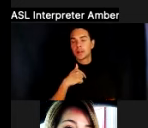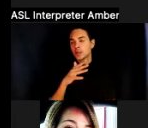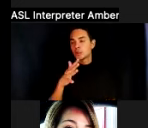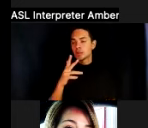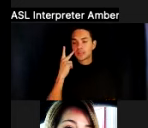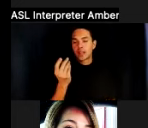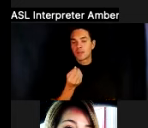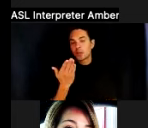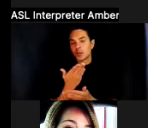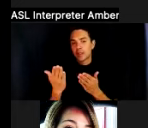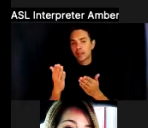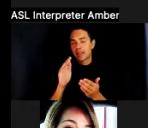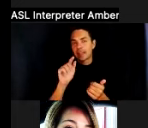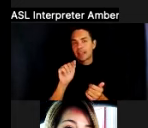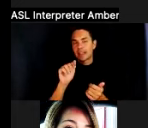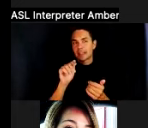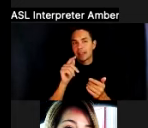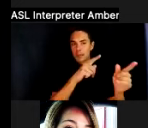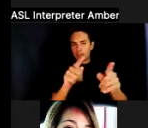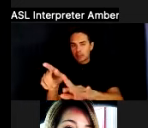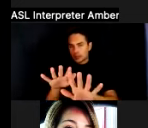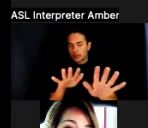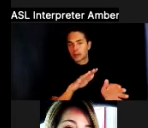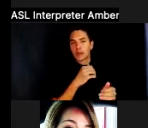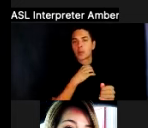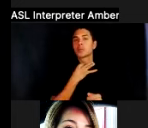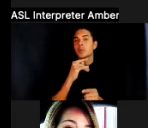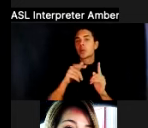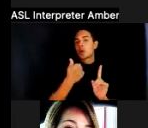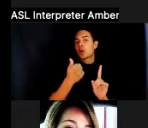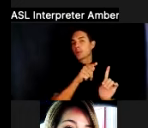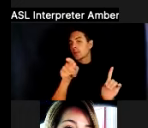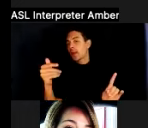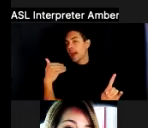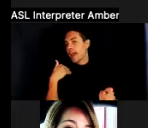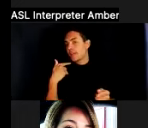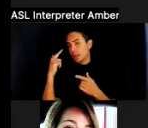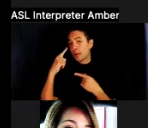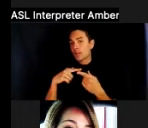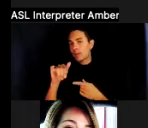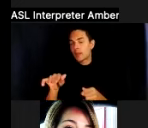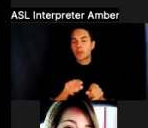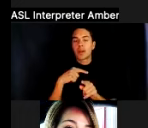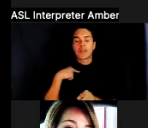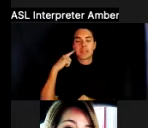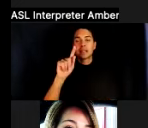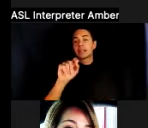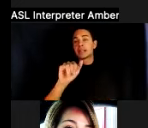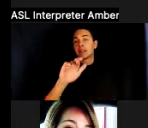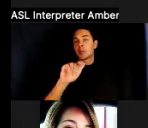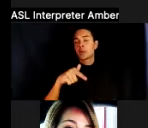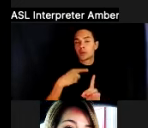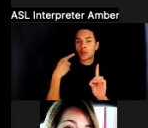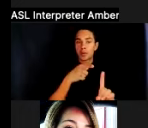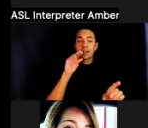couple of things at play there, but I would love to hear what other folks like have to think about that. And I also think like Tyrell, to your point, that like